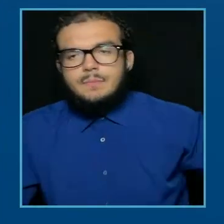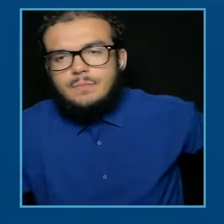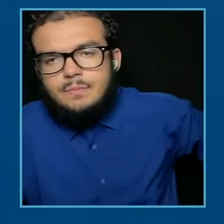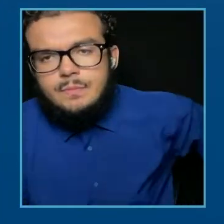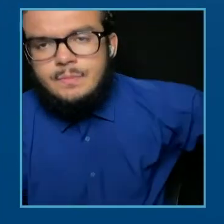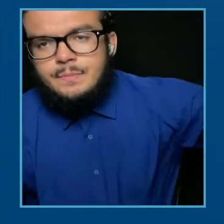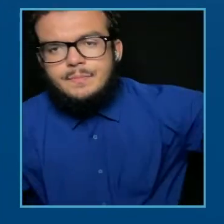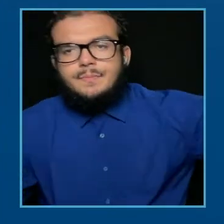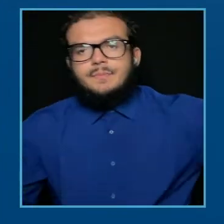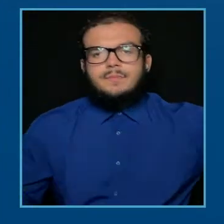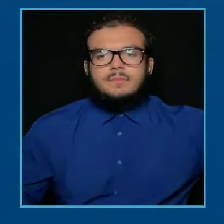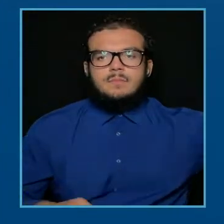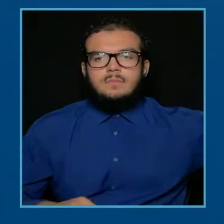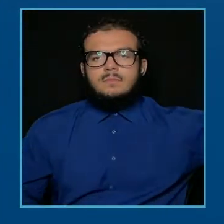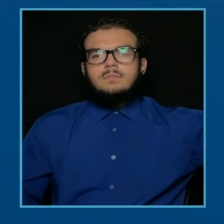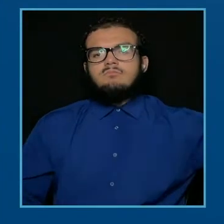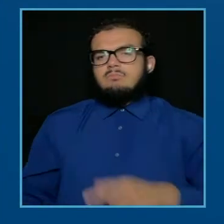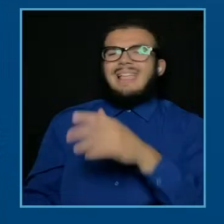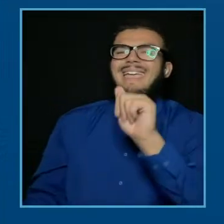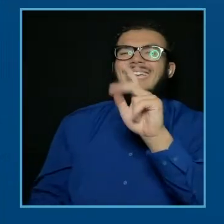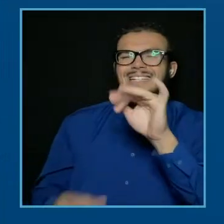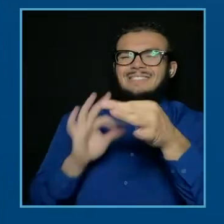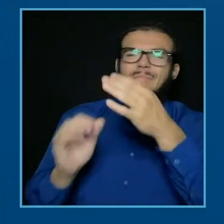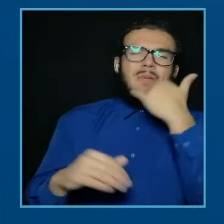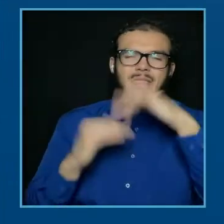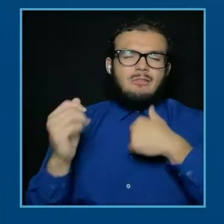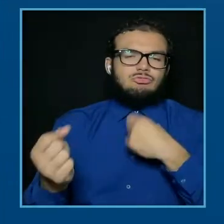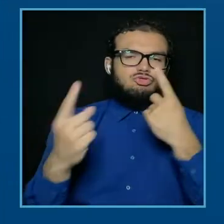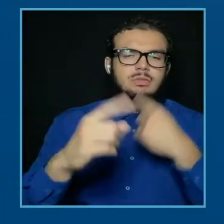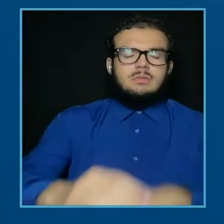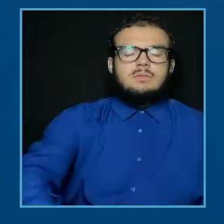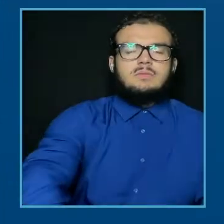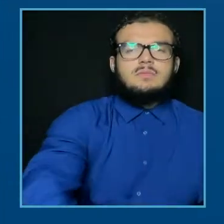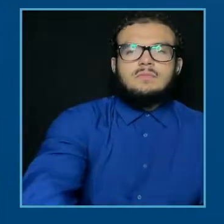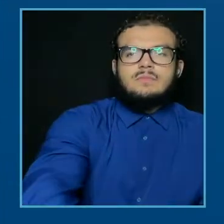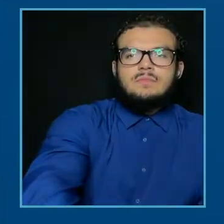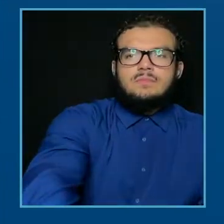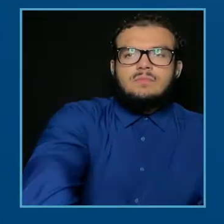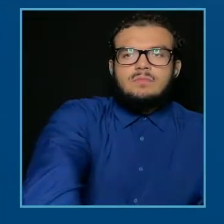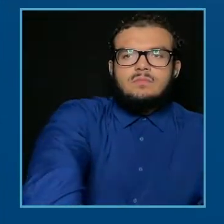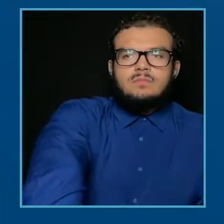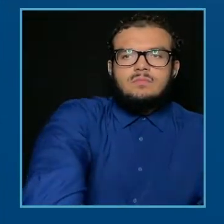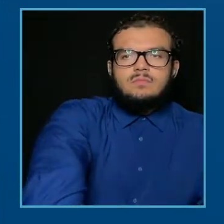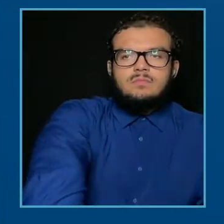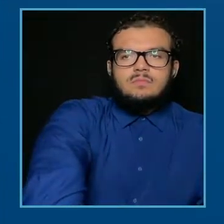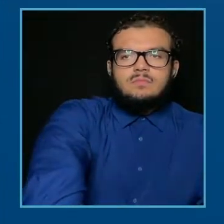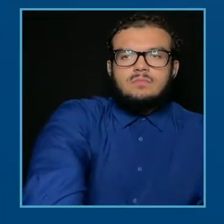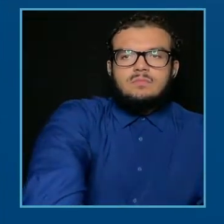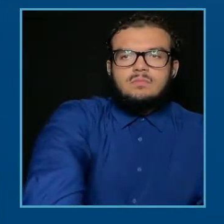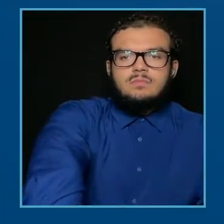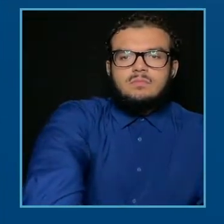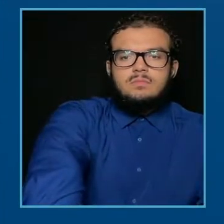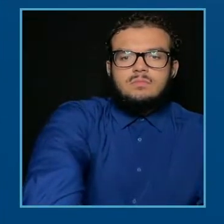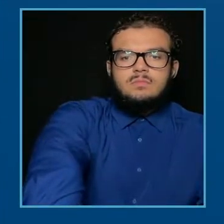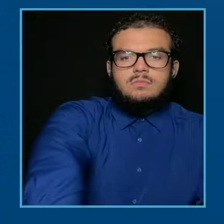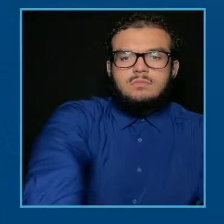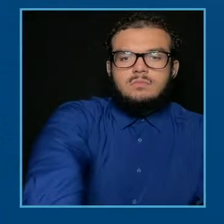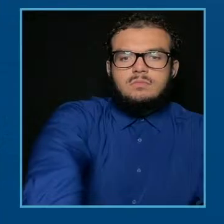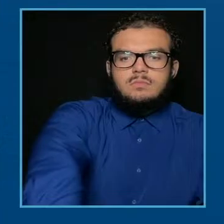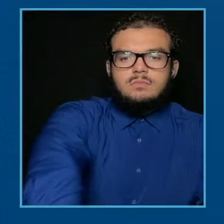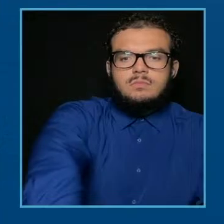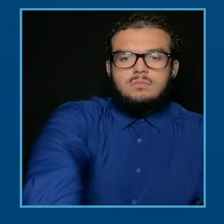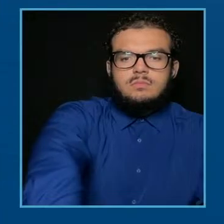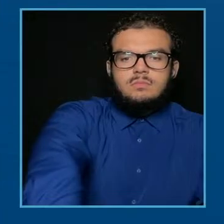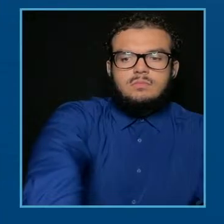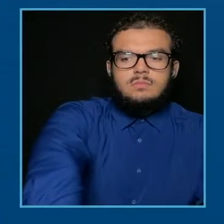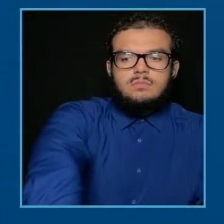Andy said it better than I understood it. So sorry. So it seems that, am I understanding, Ms. Pelosi, that you